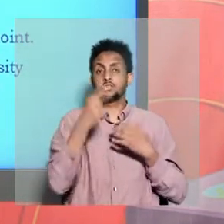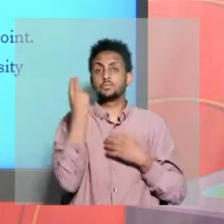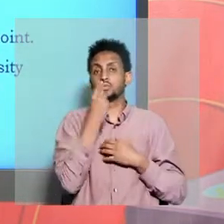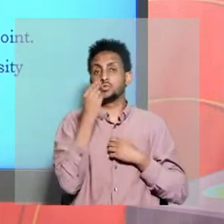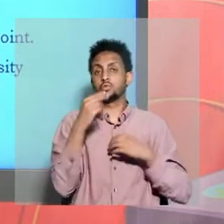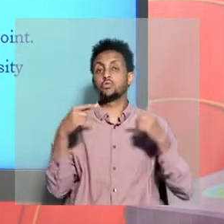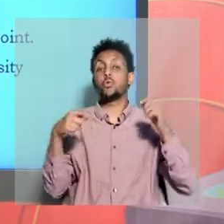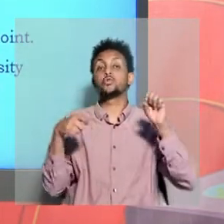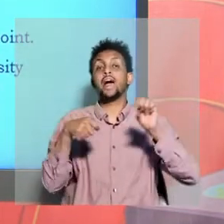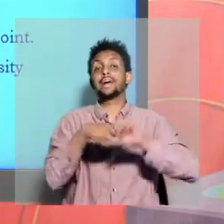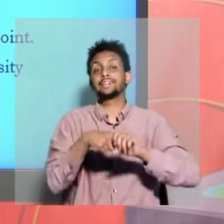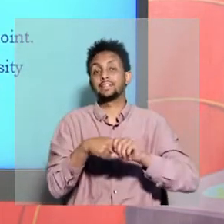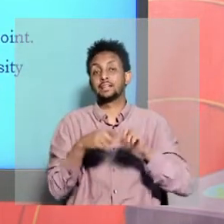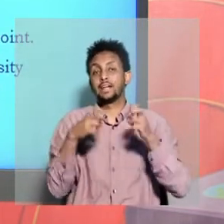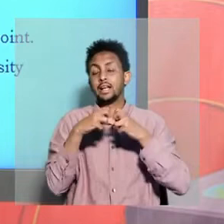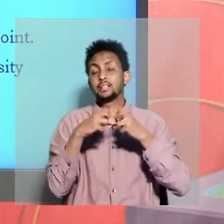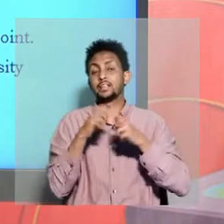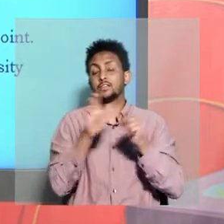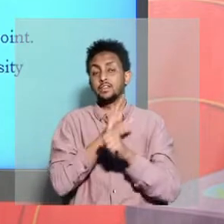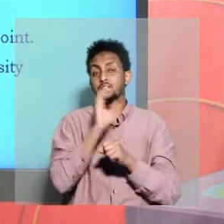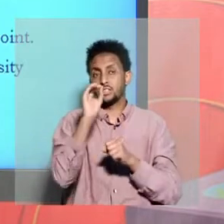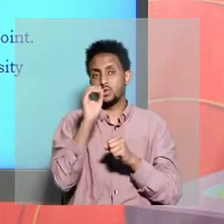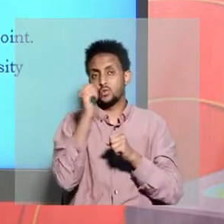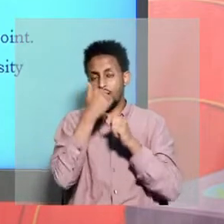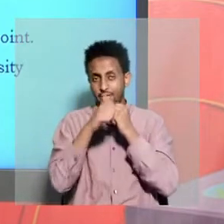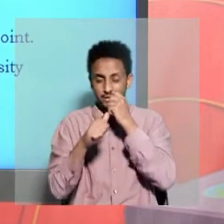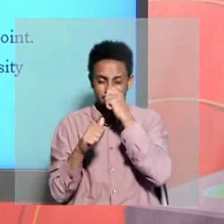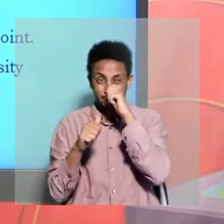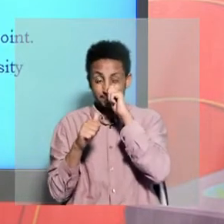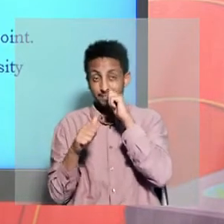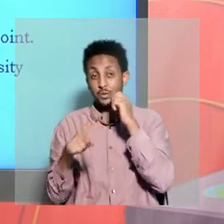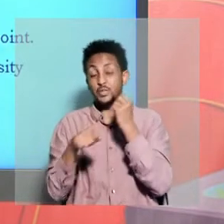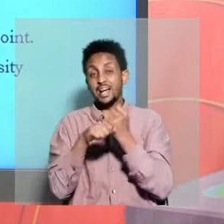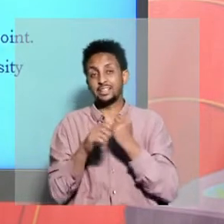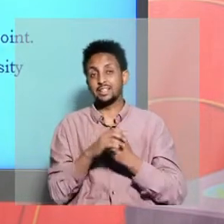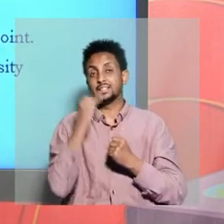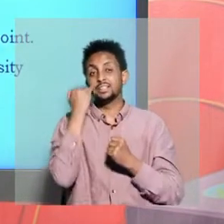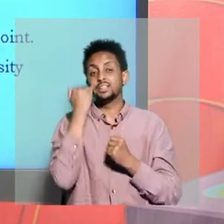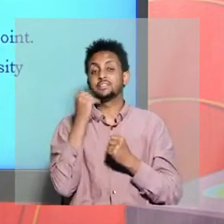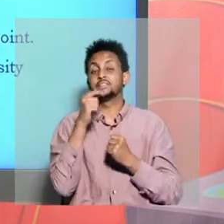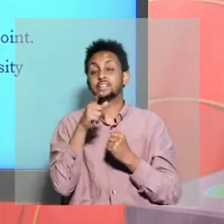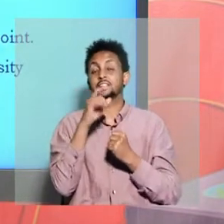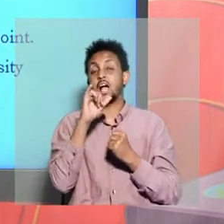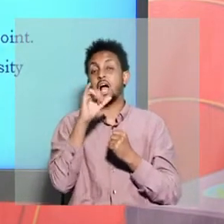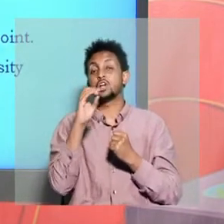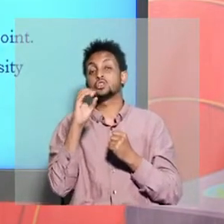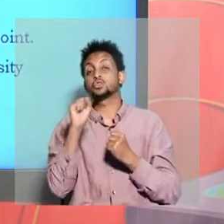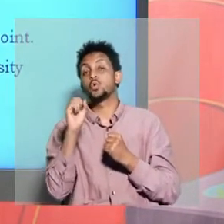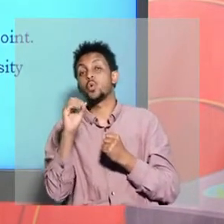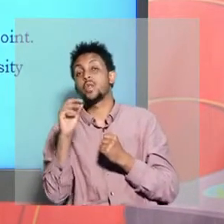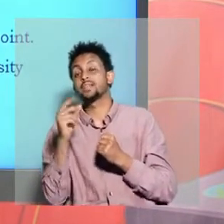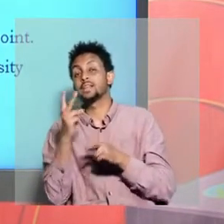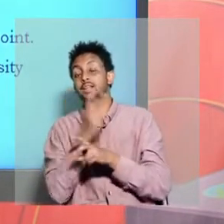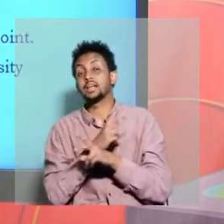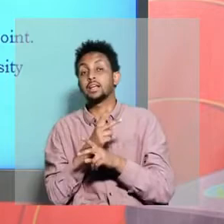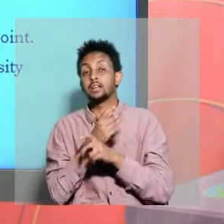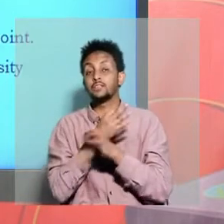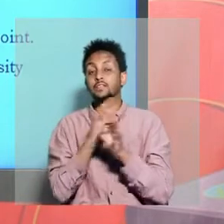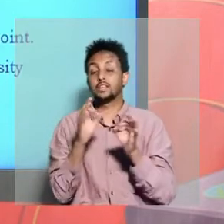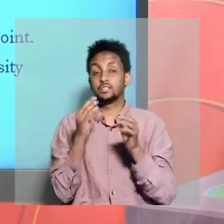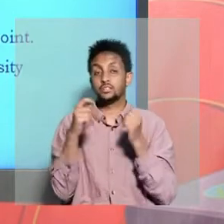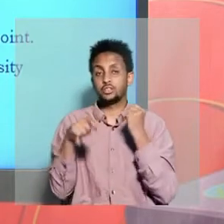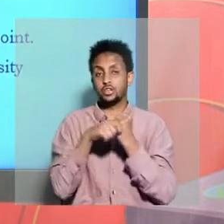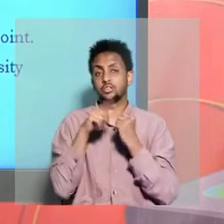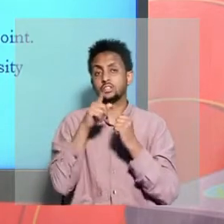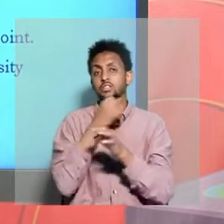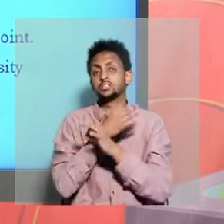of the conductor. So the electric field is 0 everywhere inside the conductor. If an isolated conductor carries a net free charge,